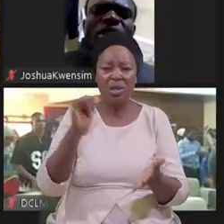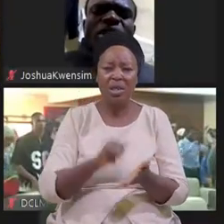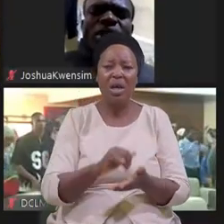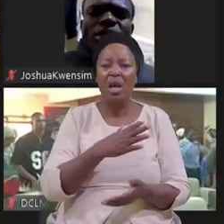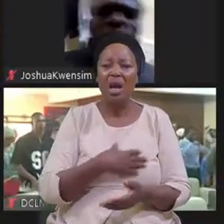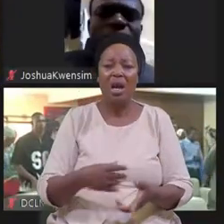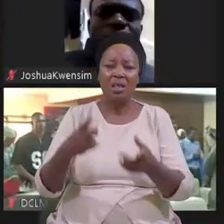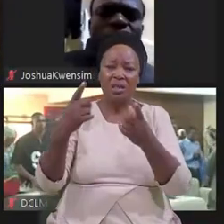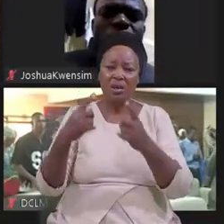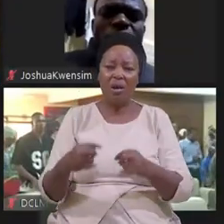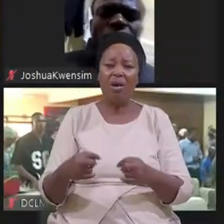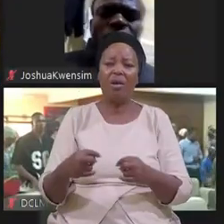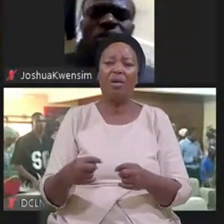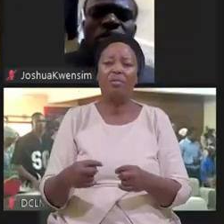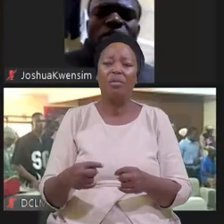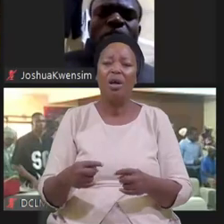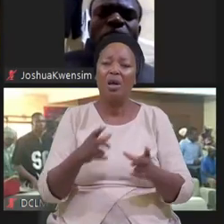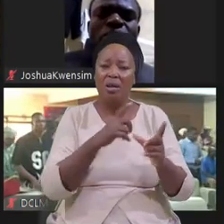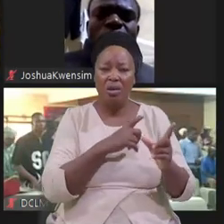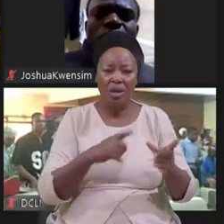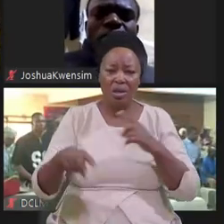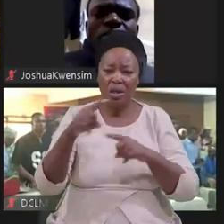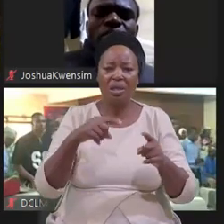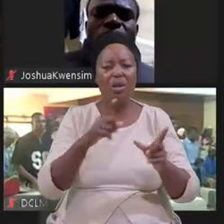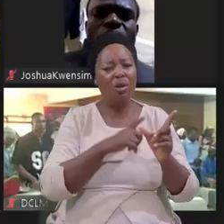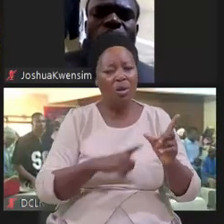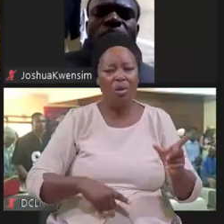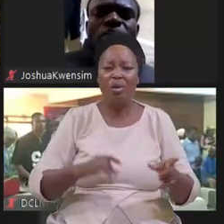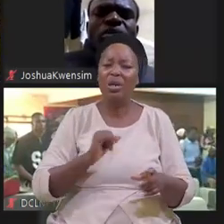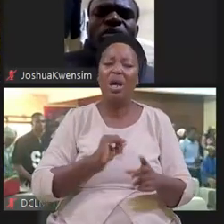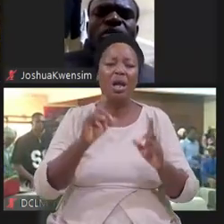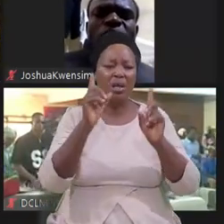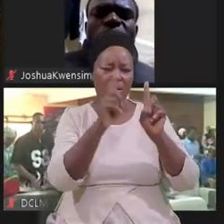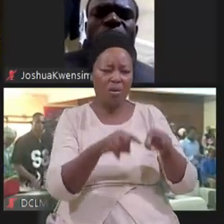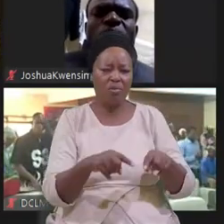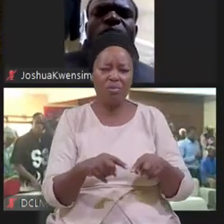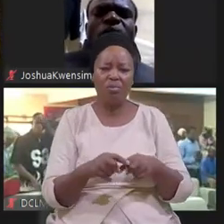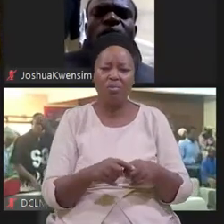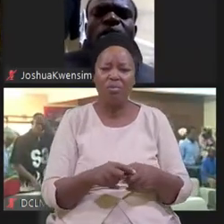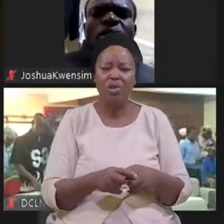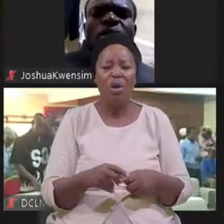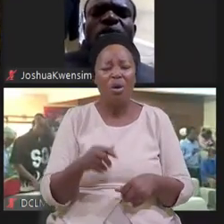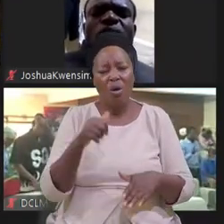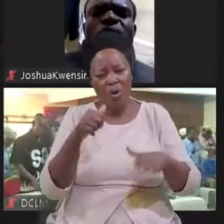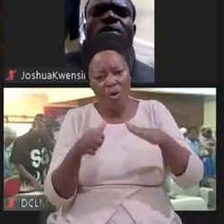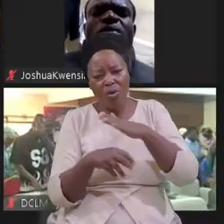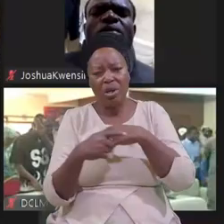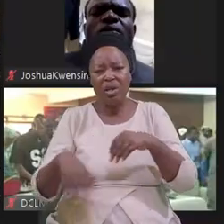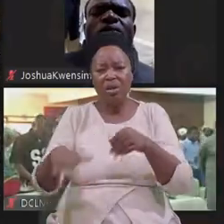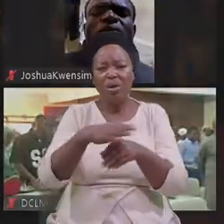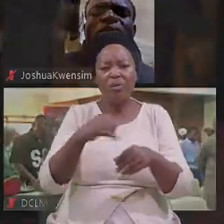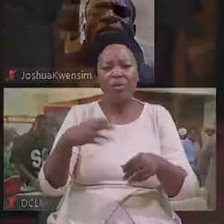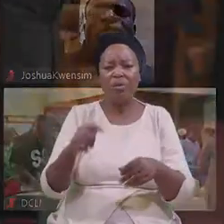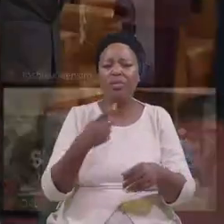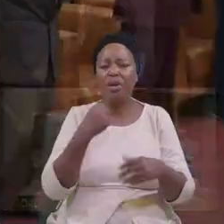come. Lord, I come under the covering of the blood of